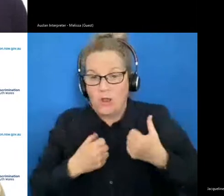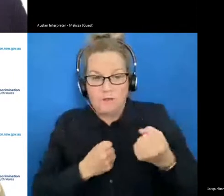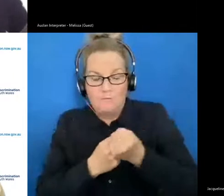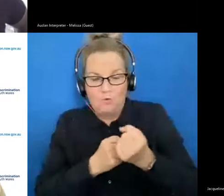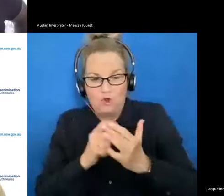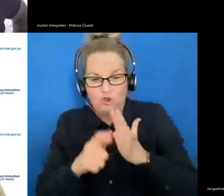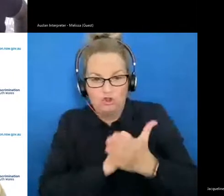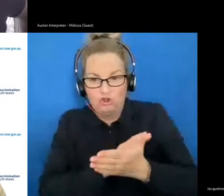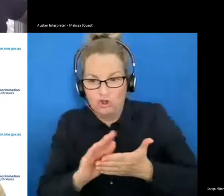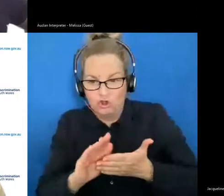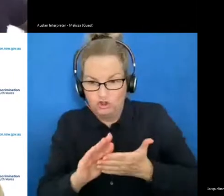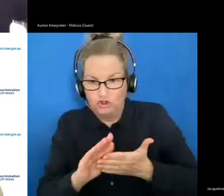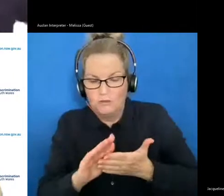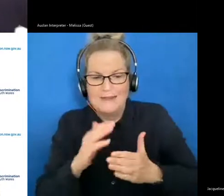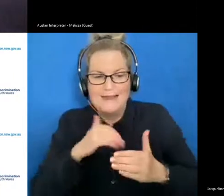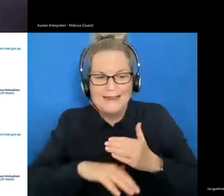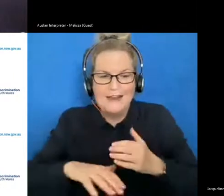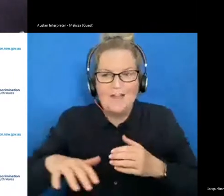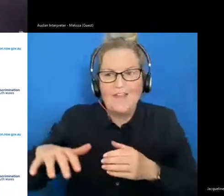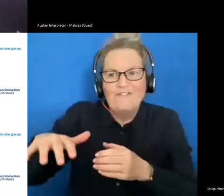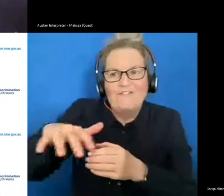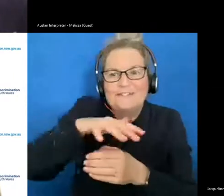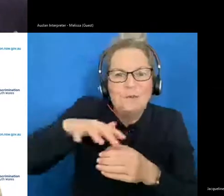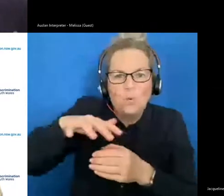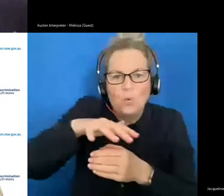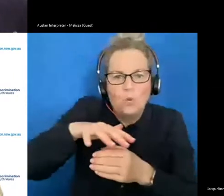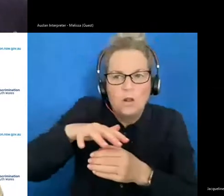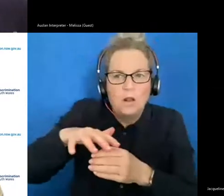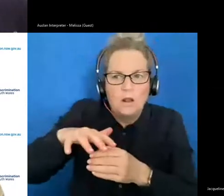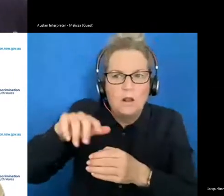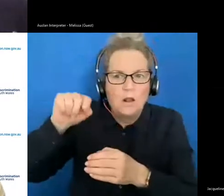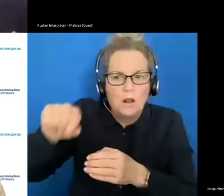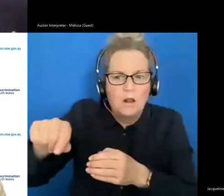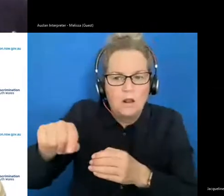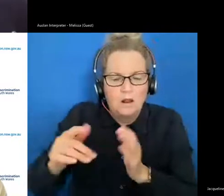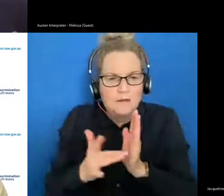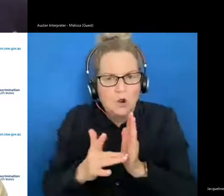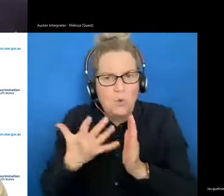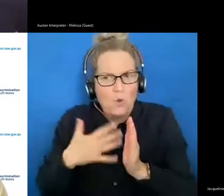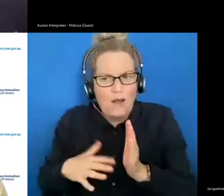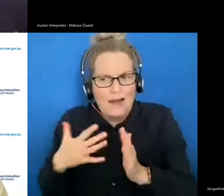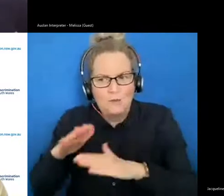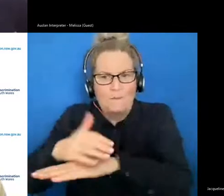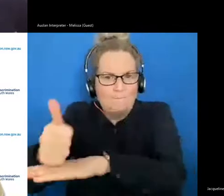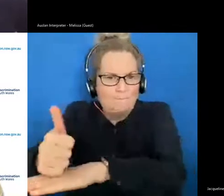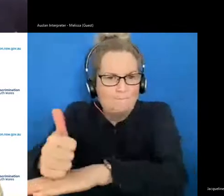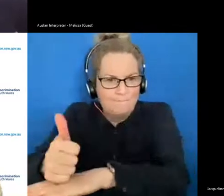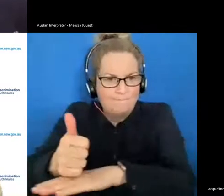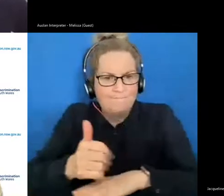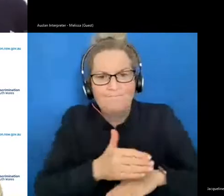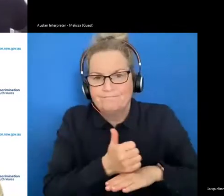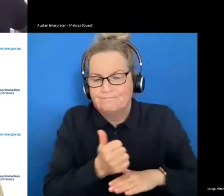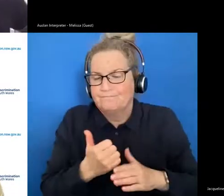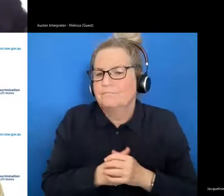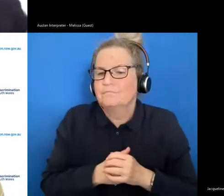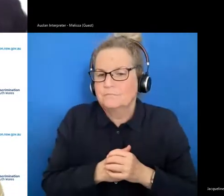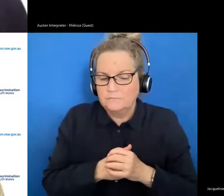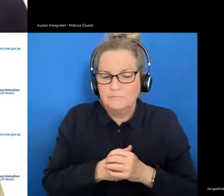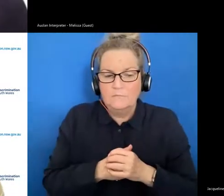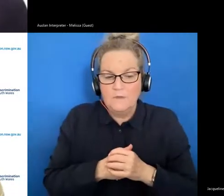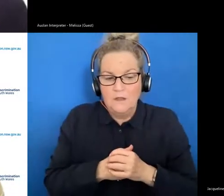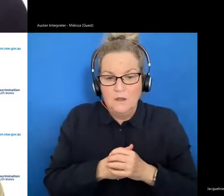that change in the physical environment and the technology that was needed to support him. In the lead up to the